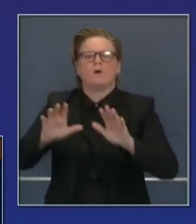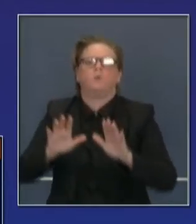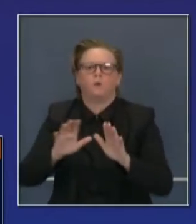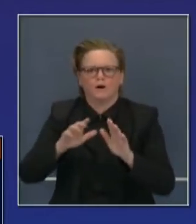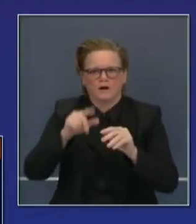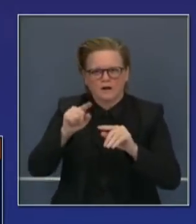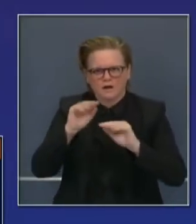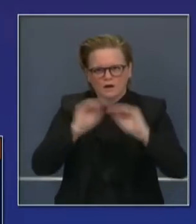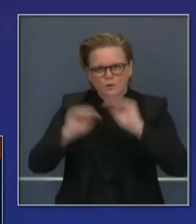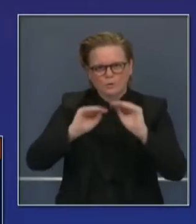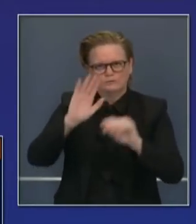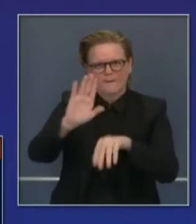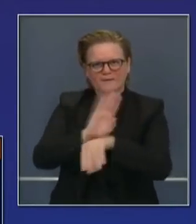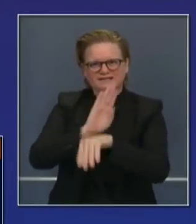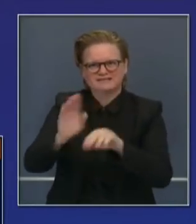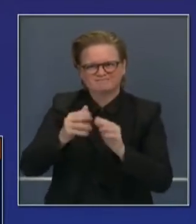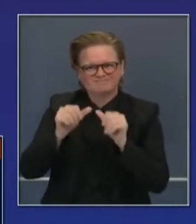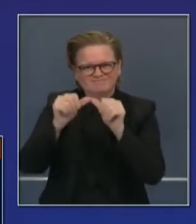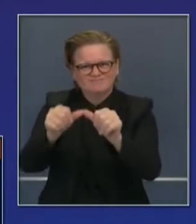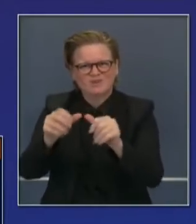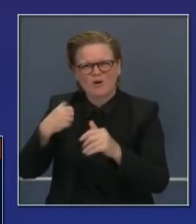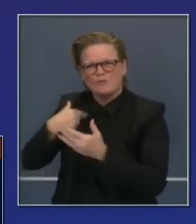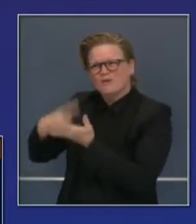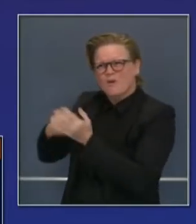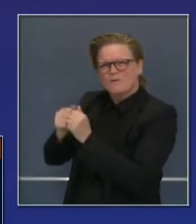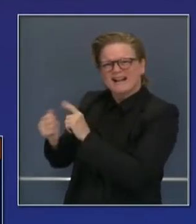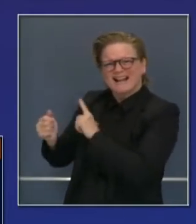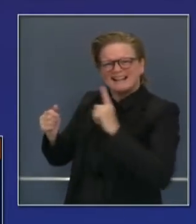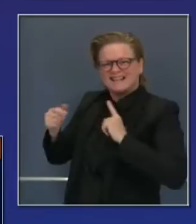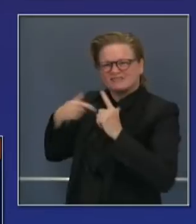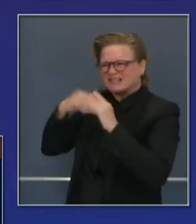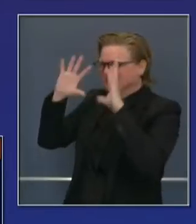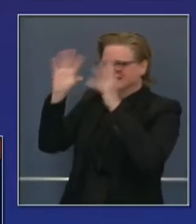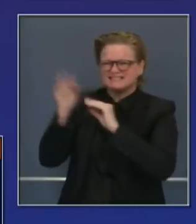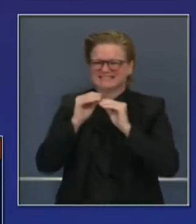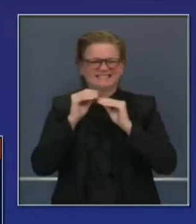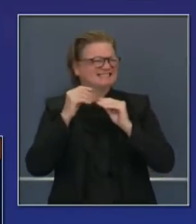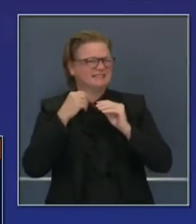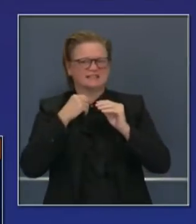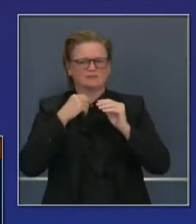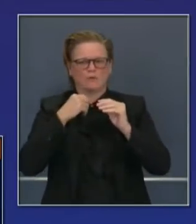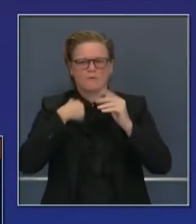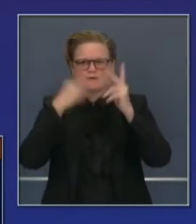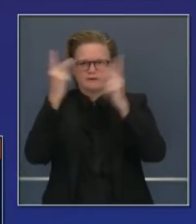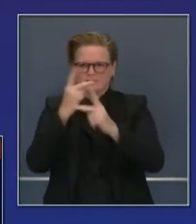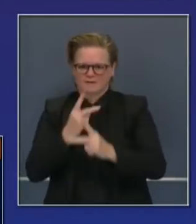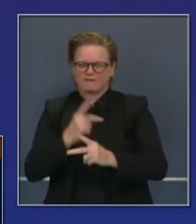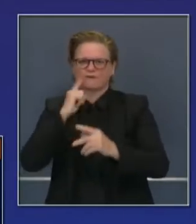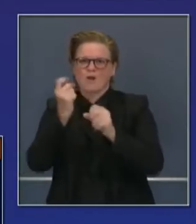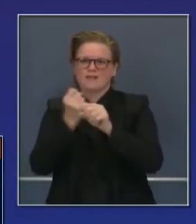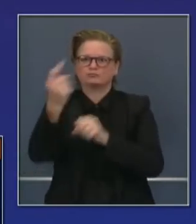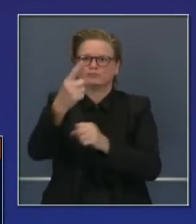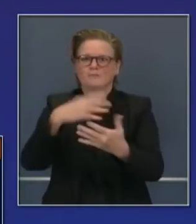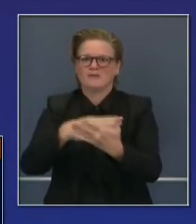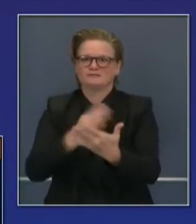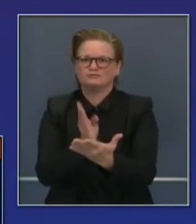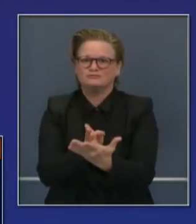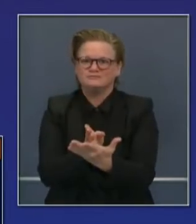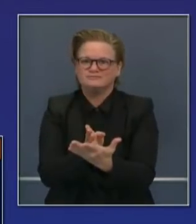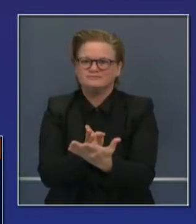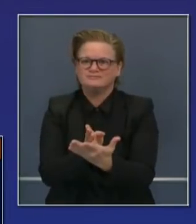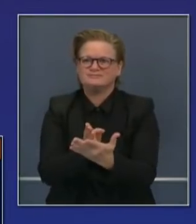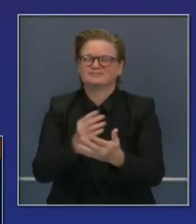ideas. I'm putting together next year's budget in real time, and we will be making decisions, early action